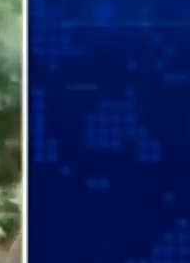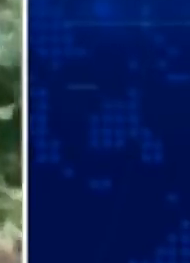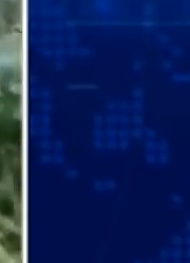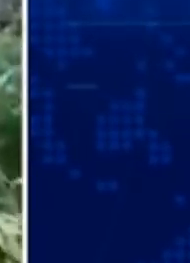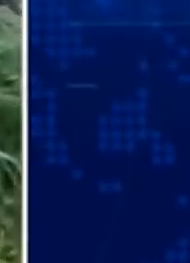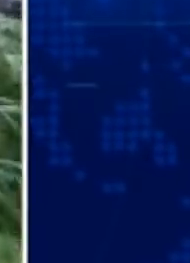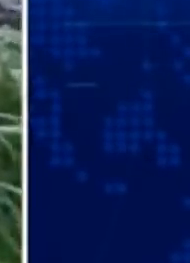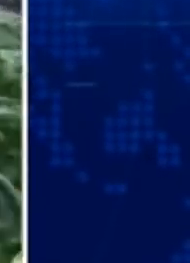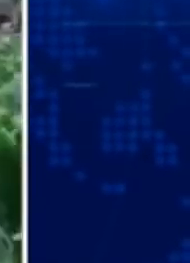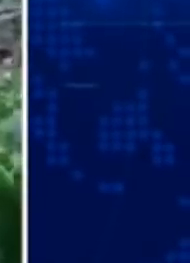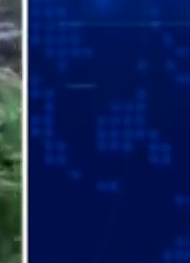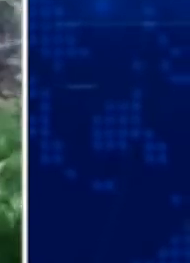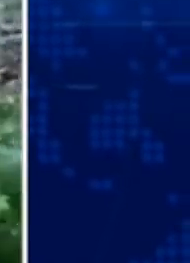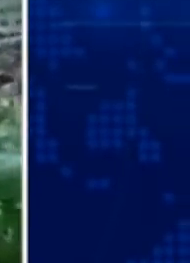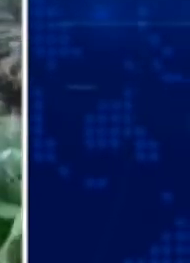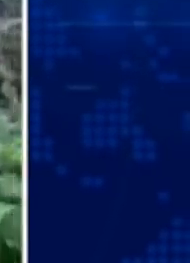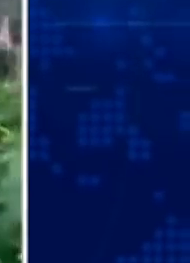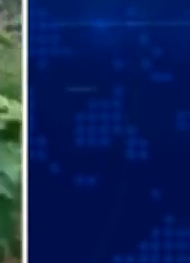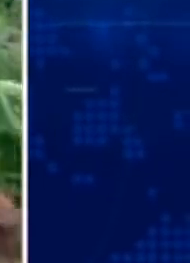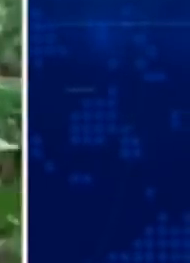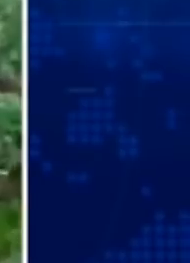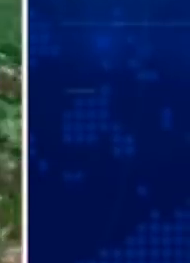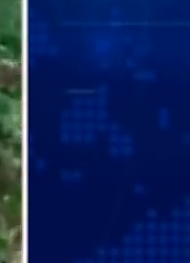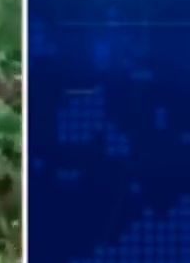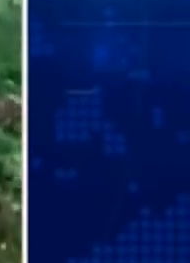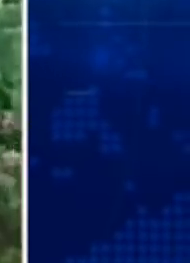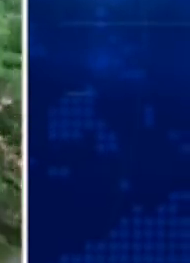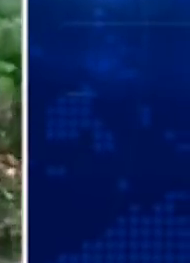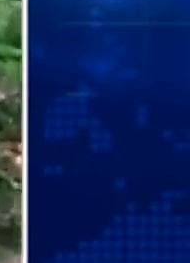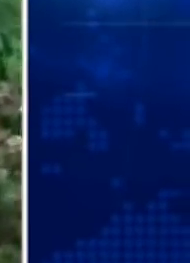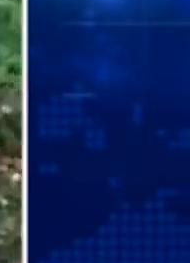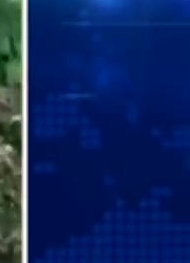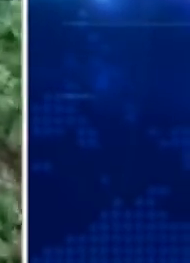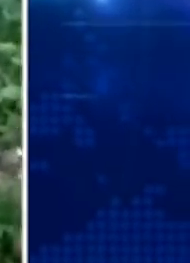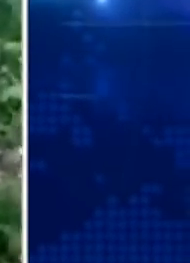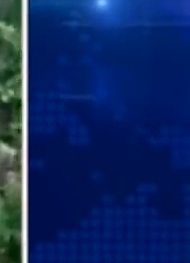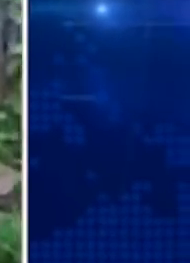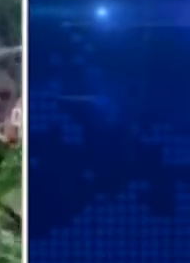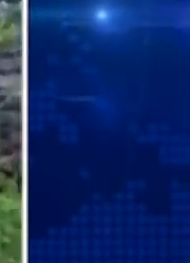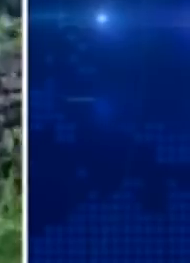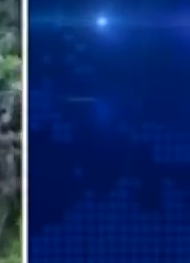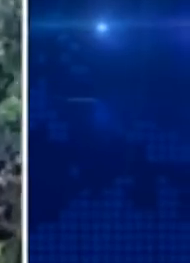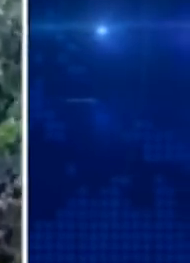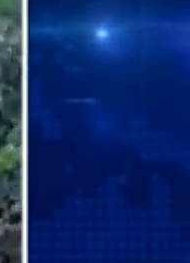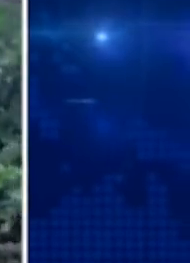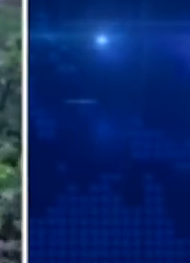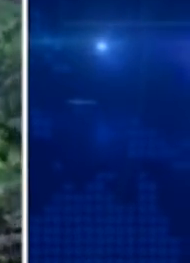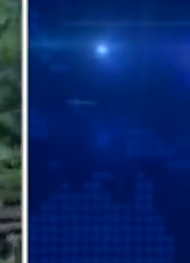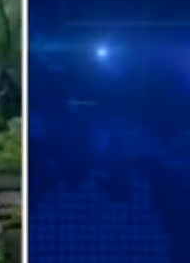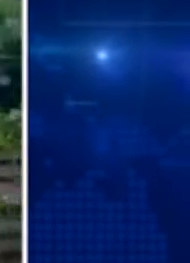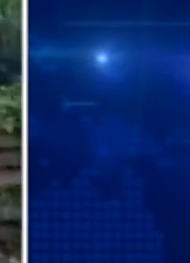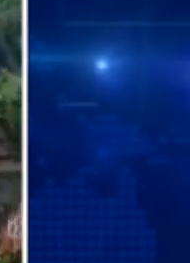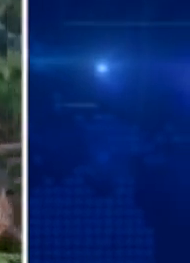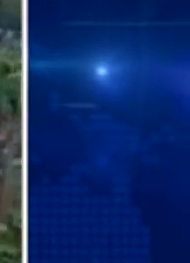Currently, I can say that I haven't seen that statement, just that we are receiving many reports from different parts